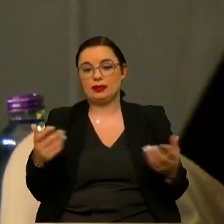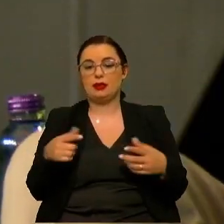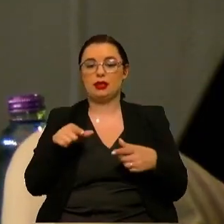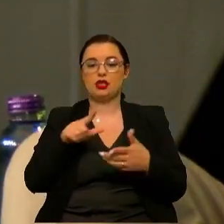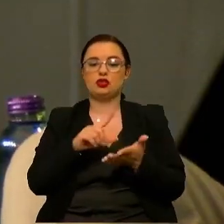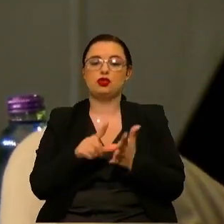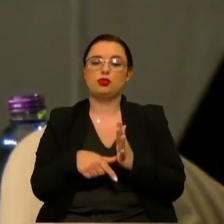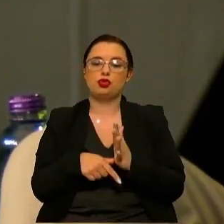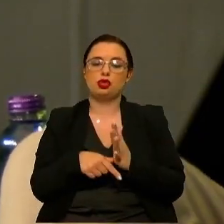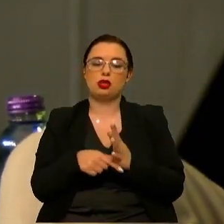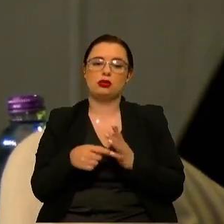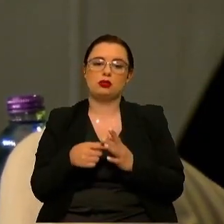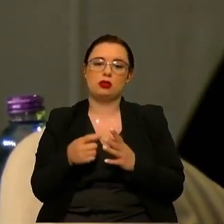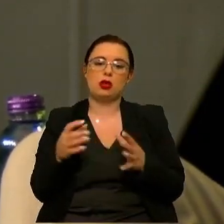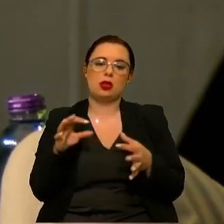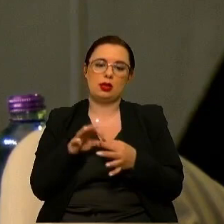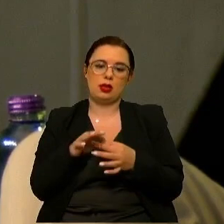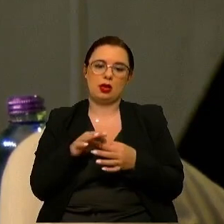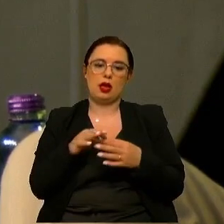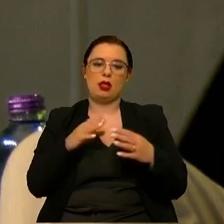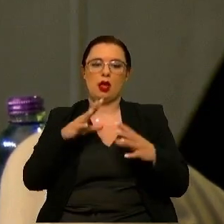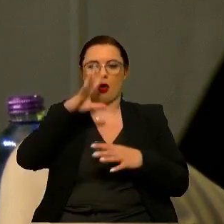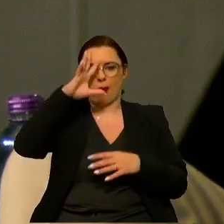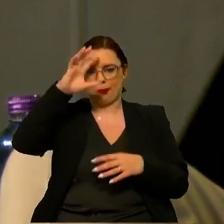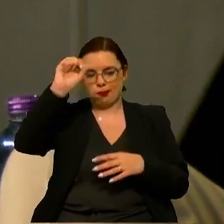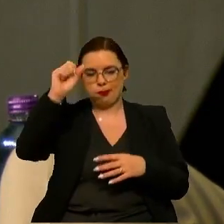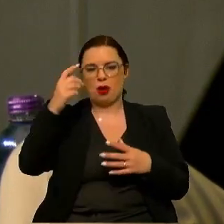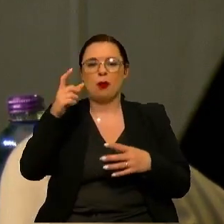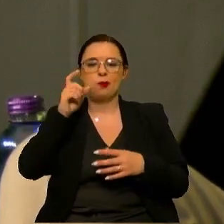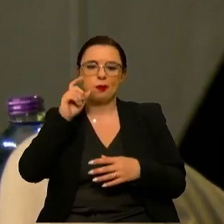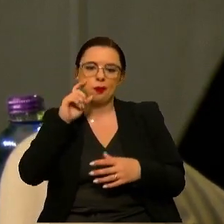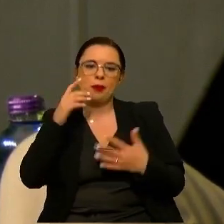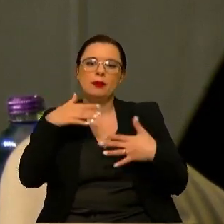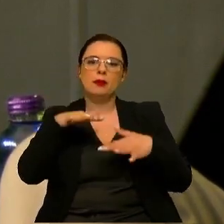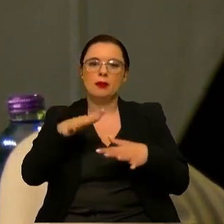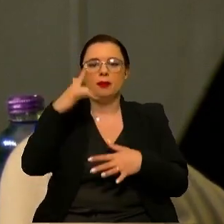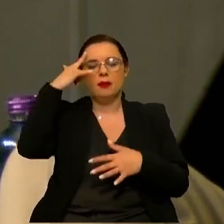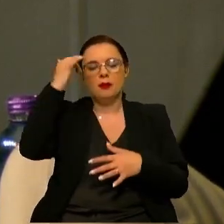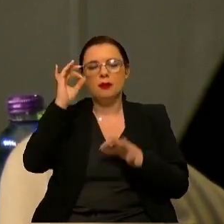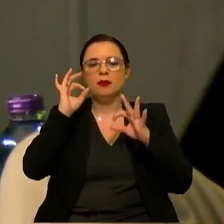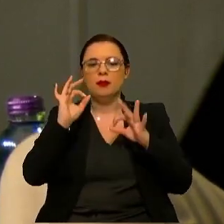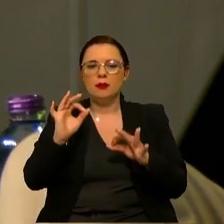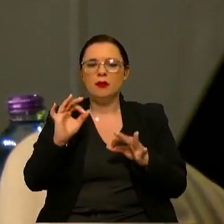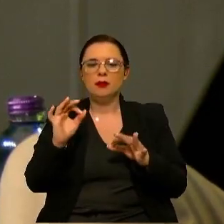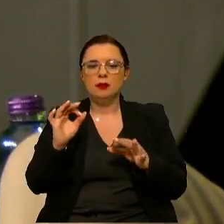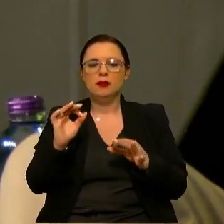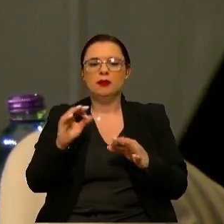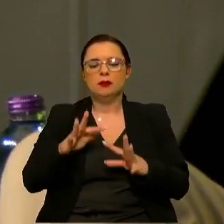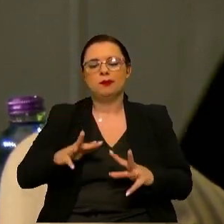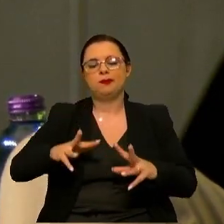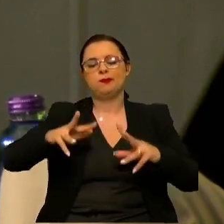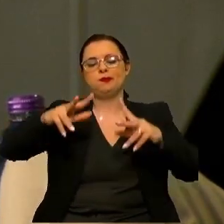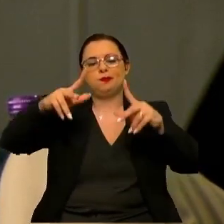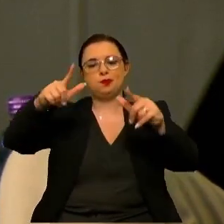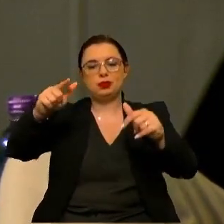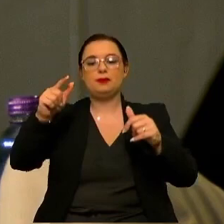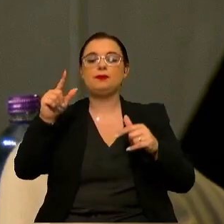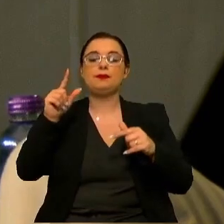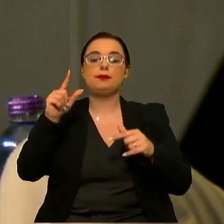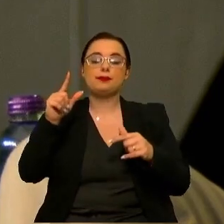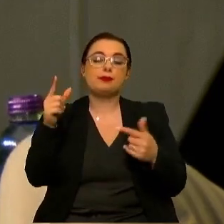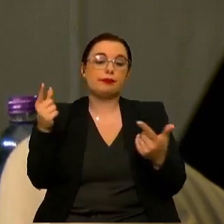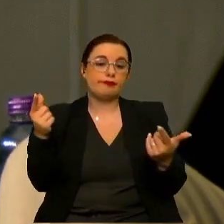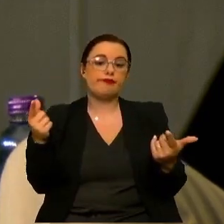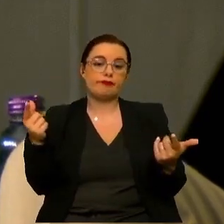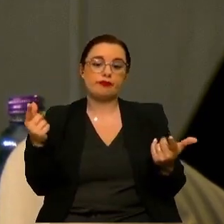may Parte mais governamental, mais da defesa, mas a ideia é exatamente progredir. The project is more